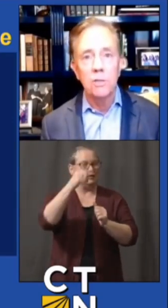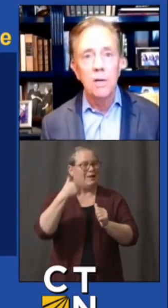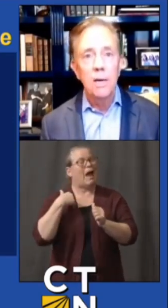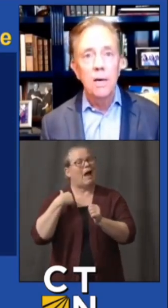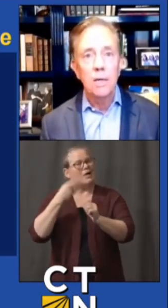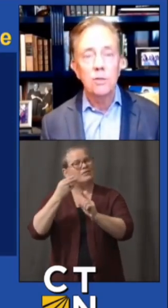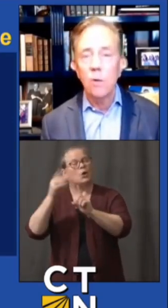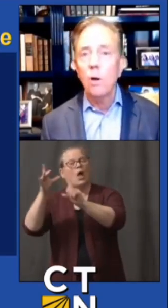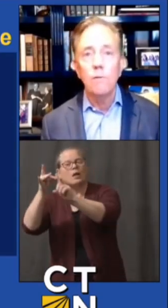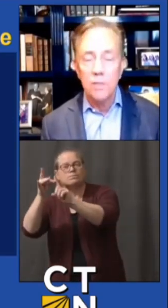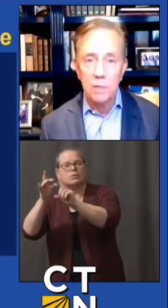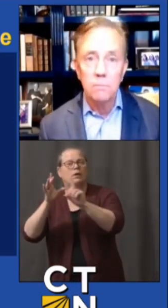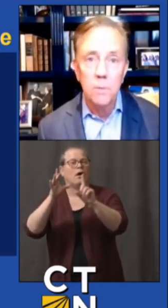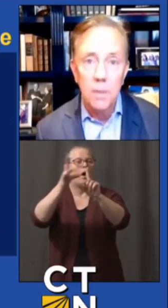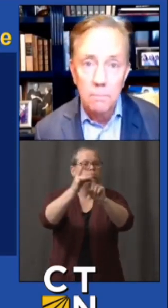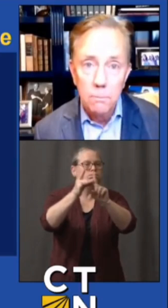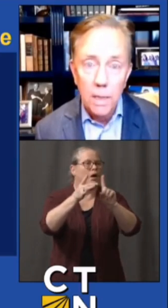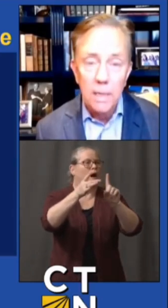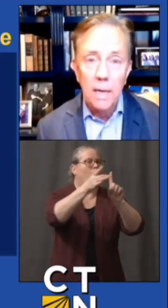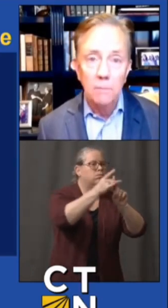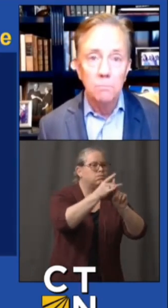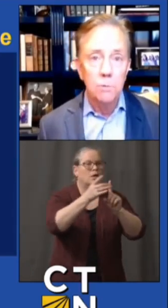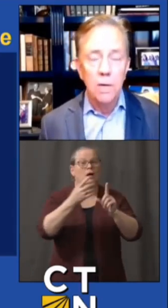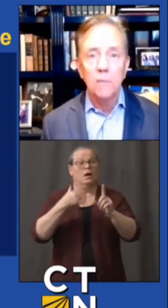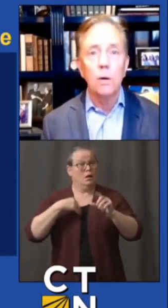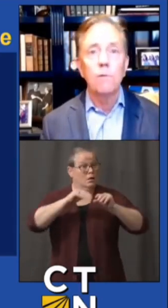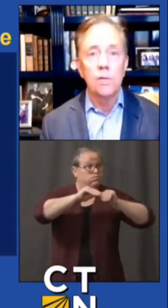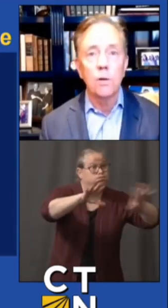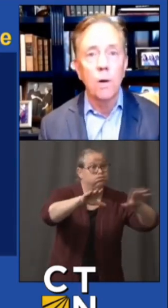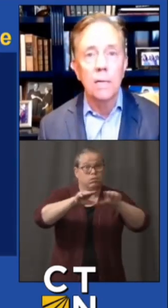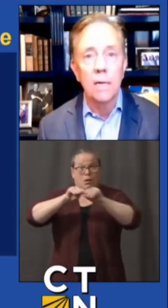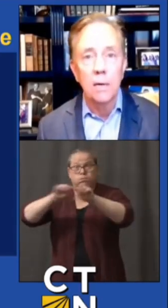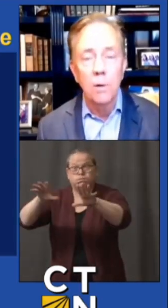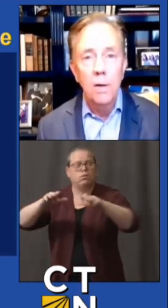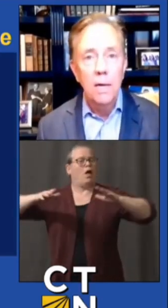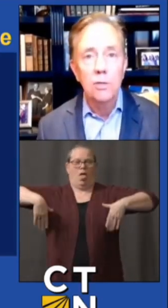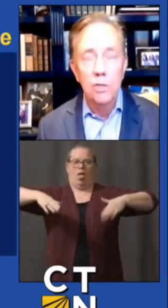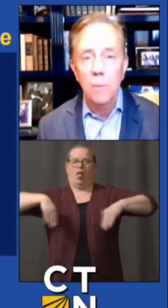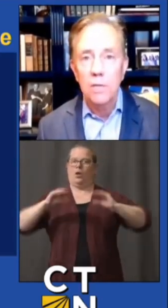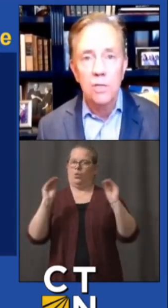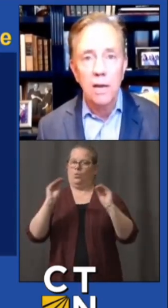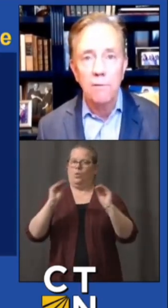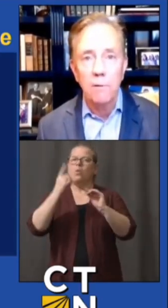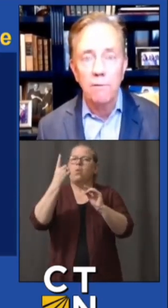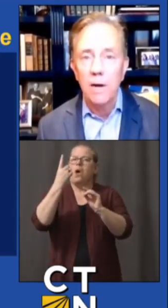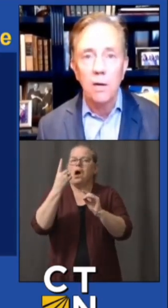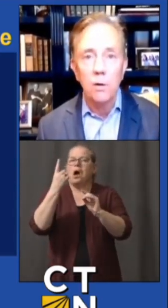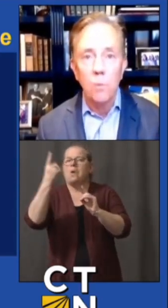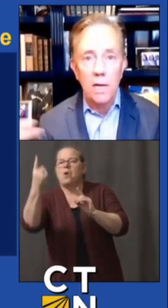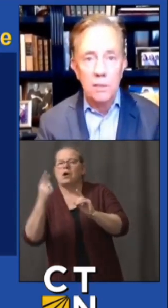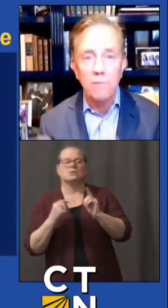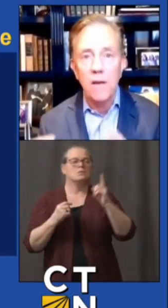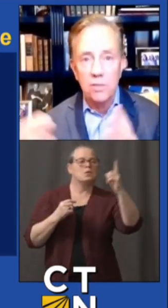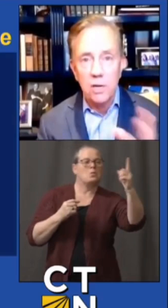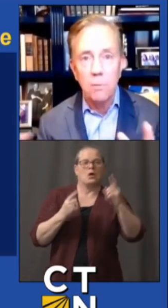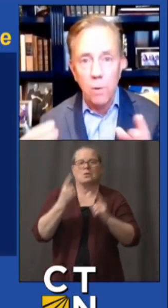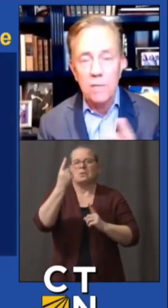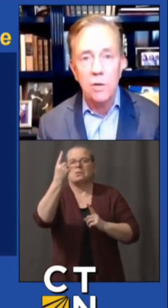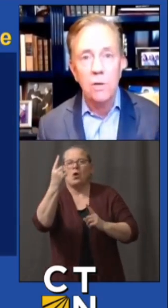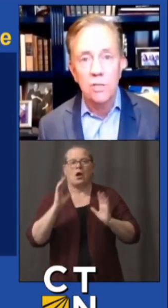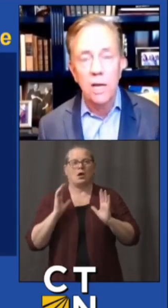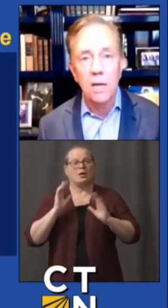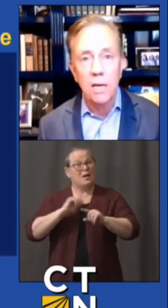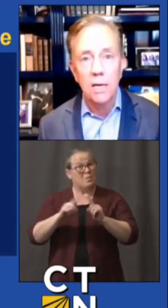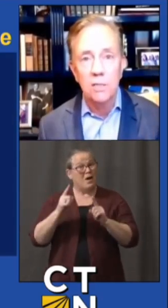infections. Don't go visit right now. Do not go visit right now. It is so much safer. Find other ways to FaceTime, ways that